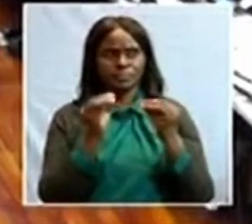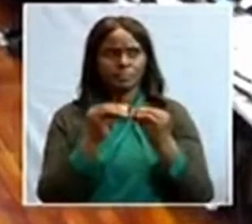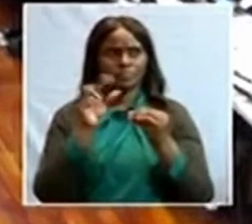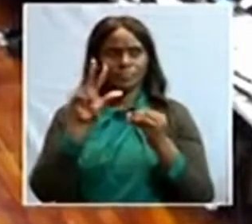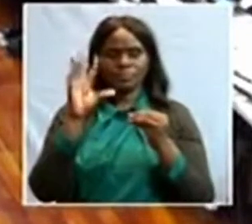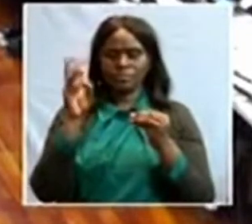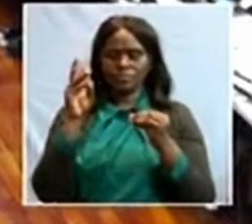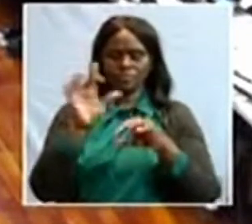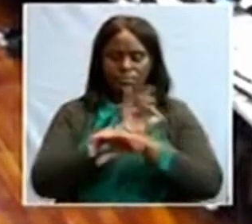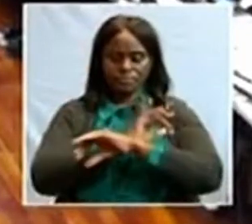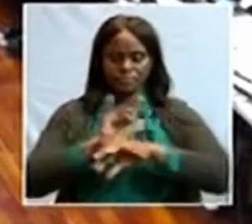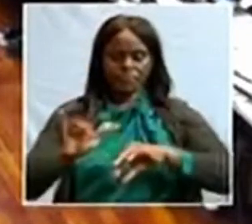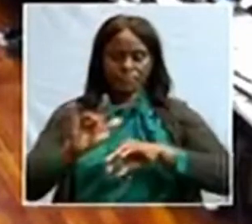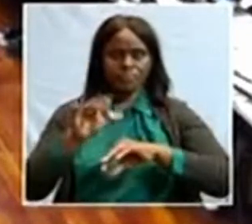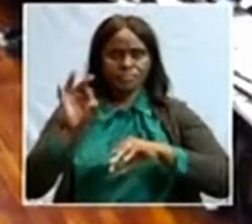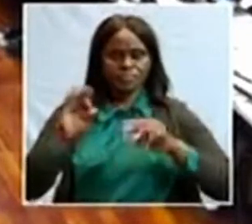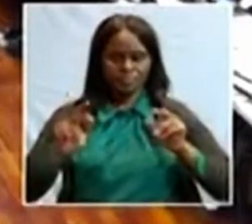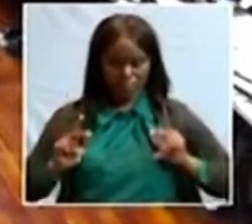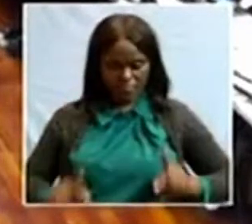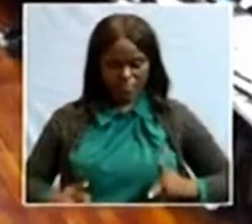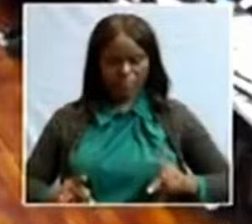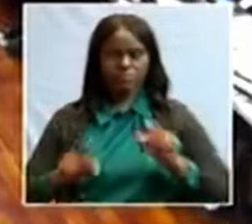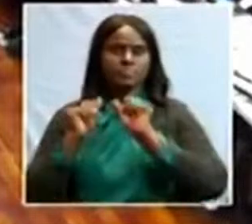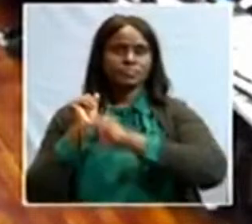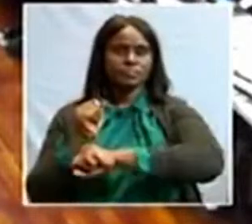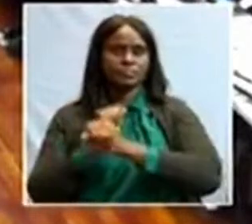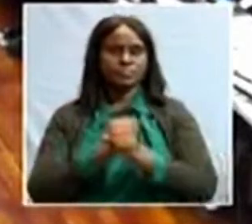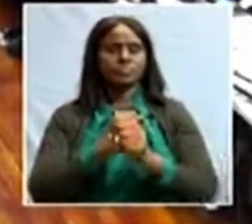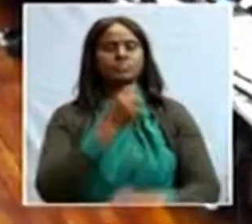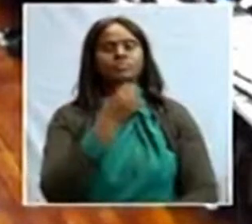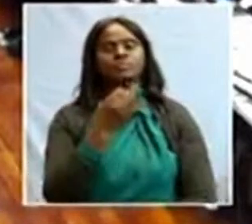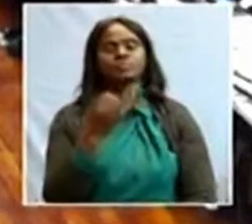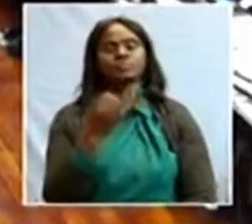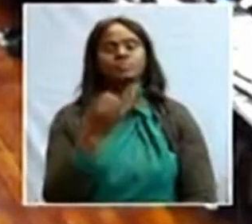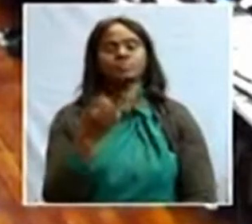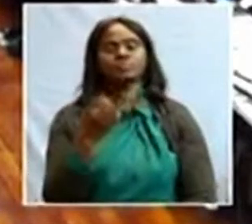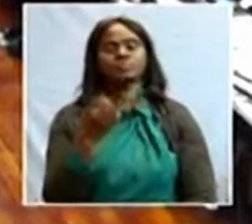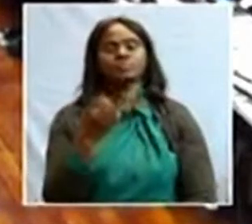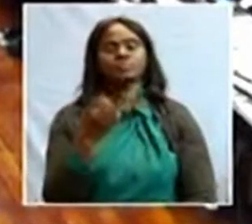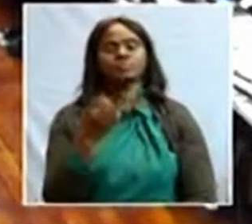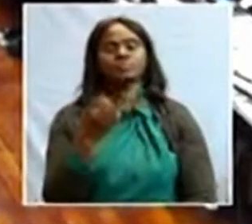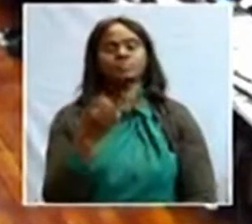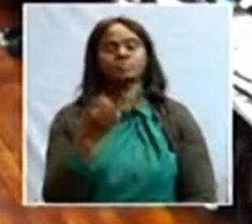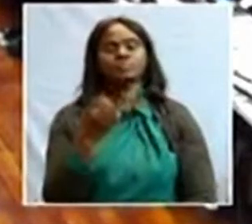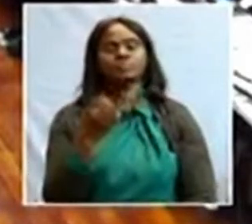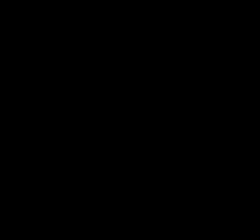36, lack of personal protective equipment. And